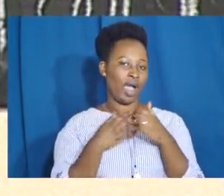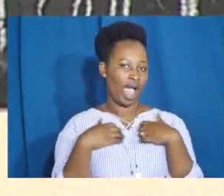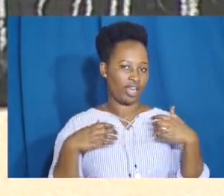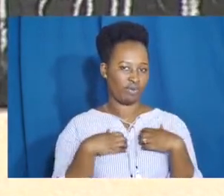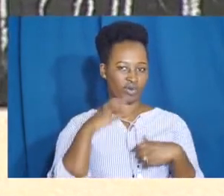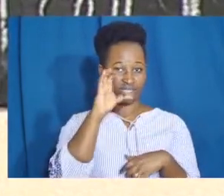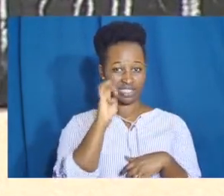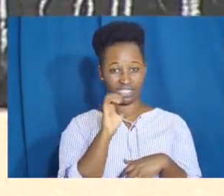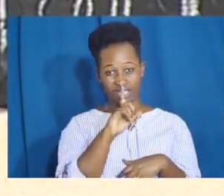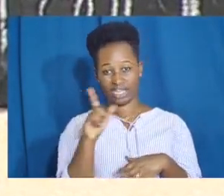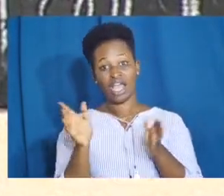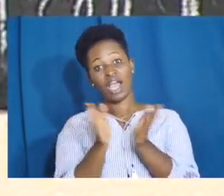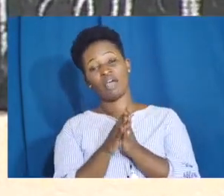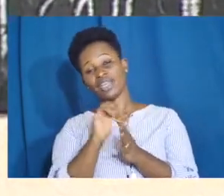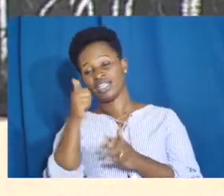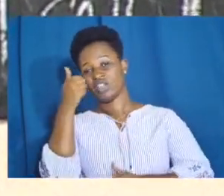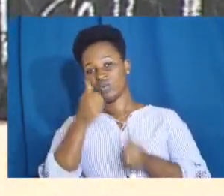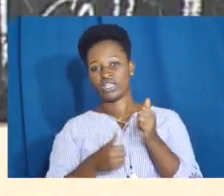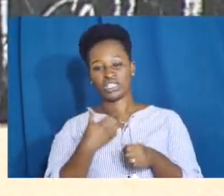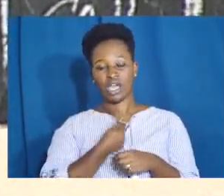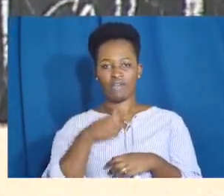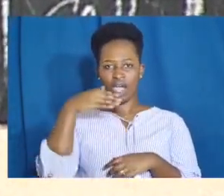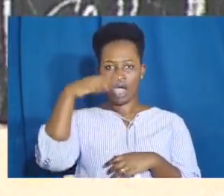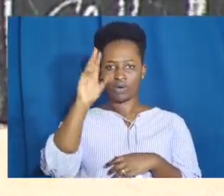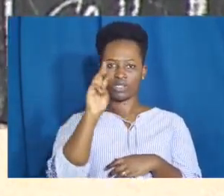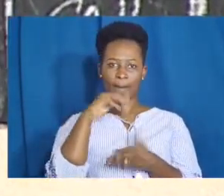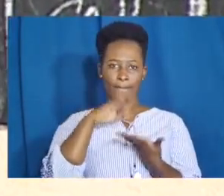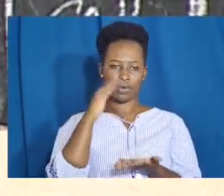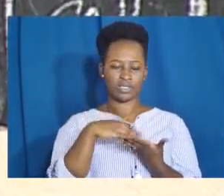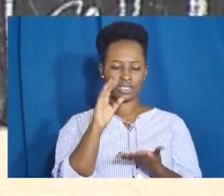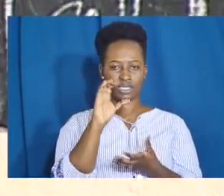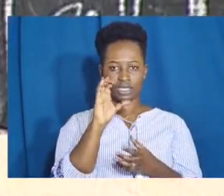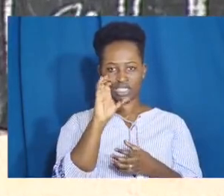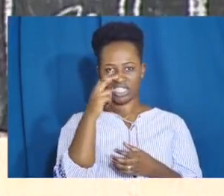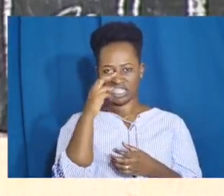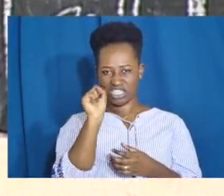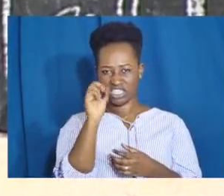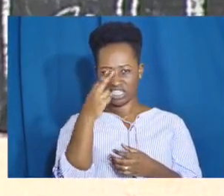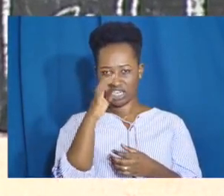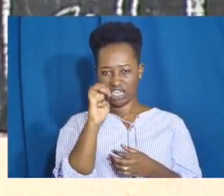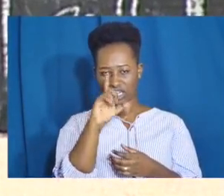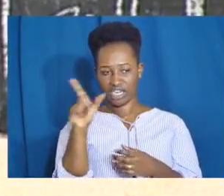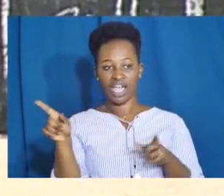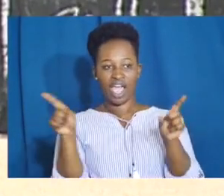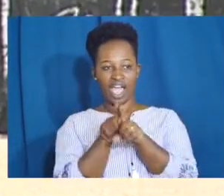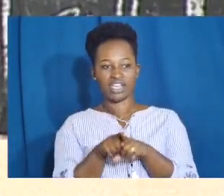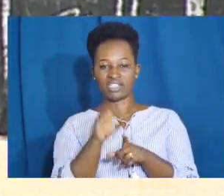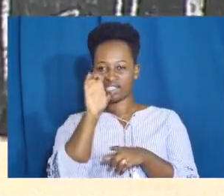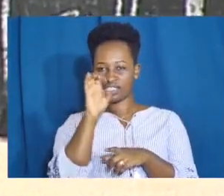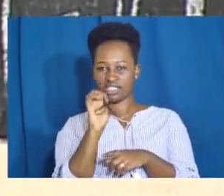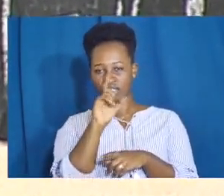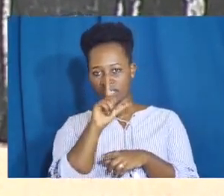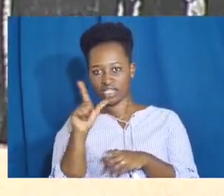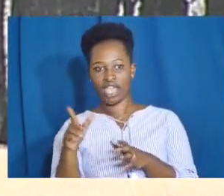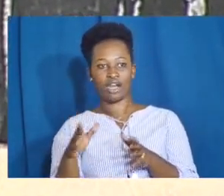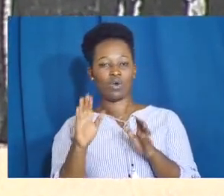are others which have the outermost shell as the cell wall. Now, when it comes to